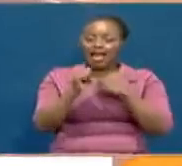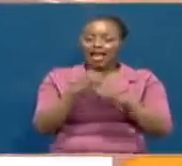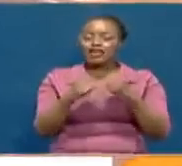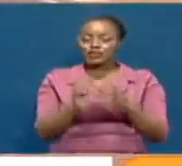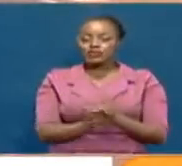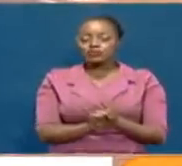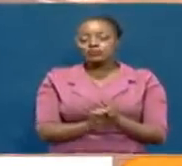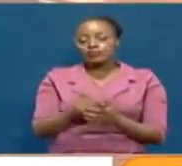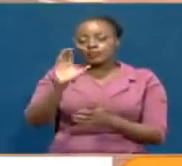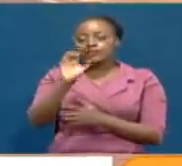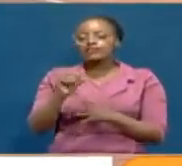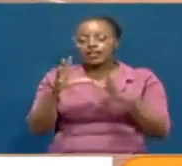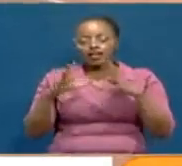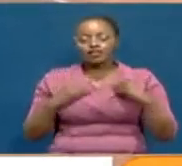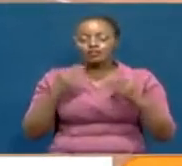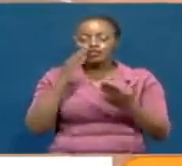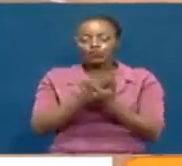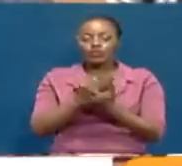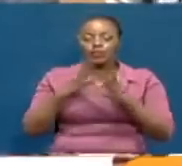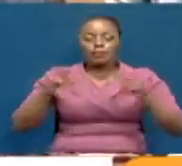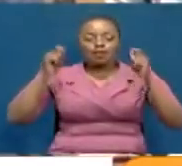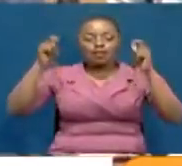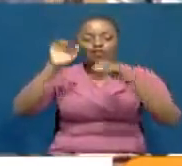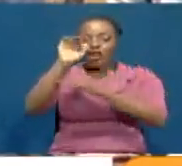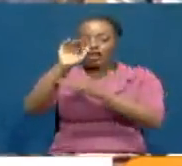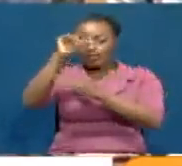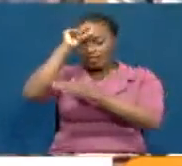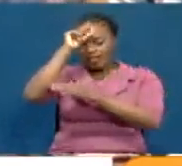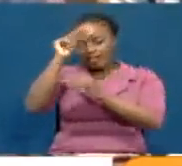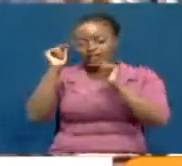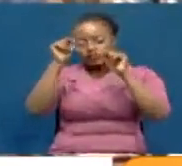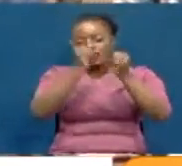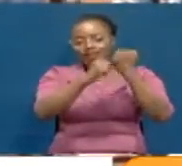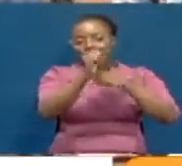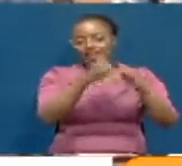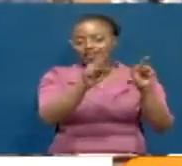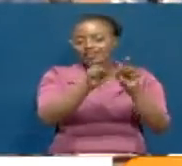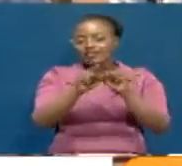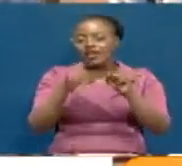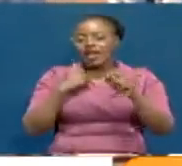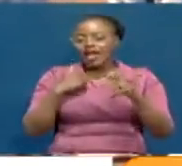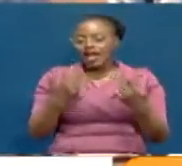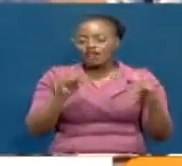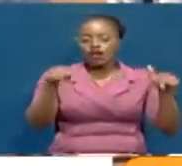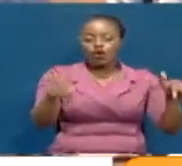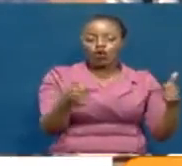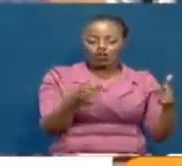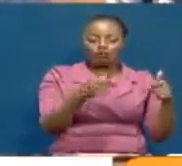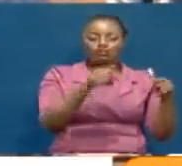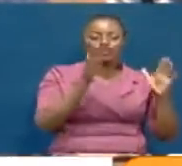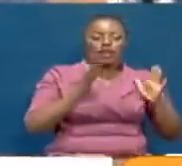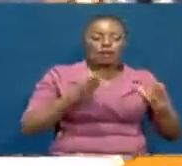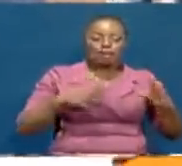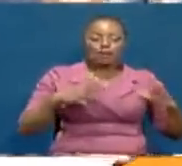The CS acknowledged the demonstrators were seeking attention of the government on the ongoing human-wildlife conflict, which has